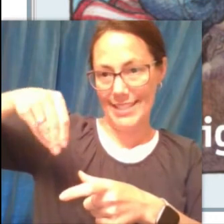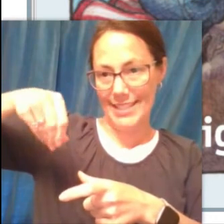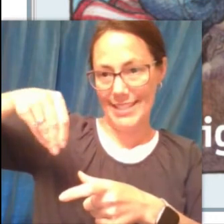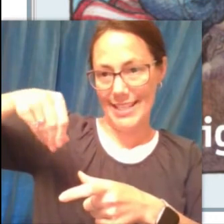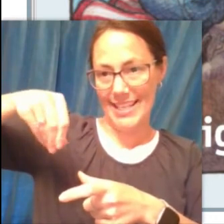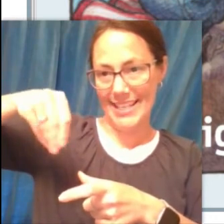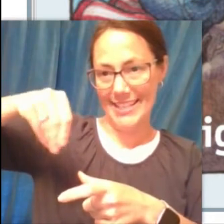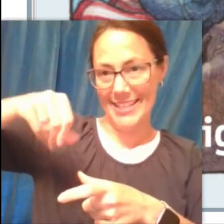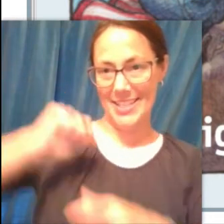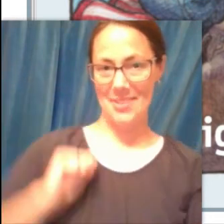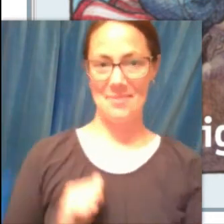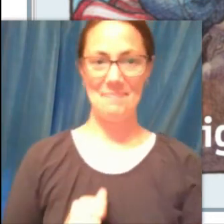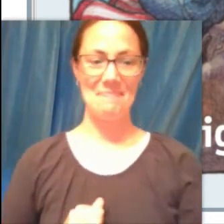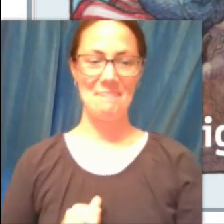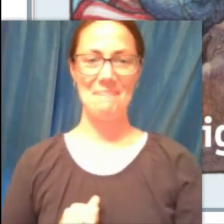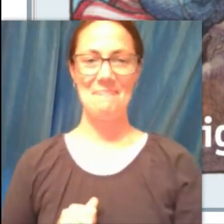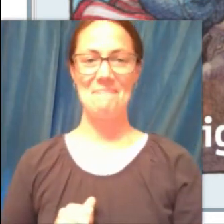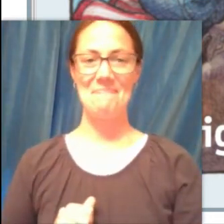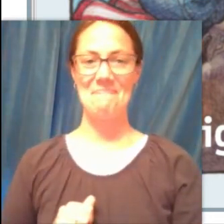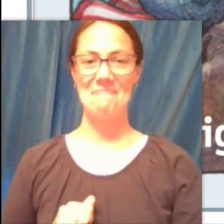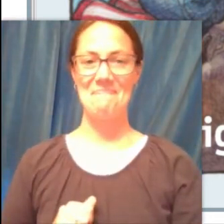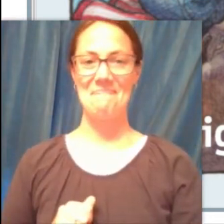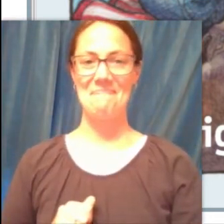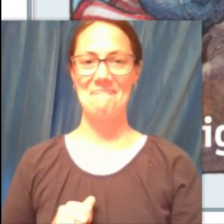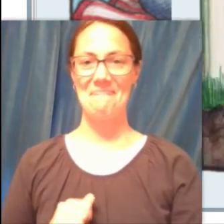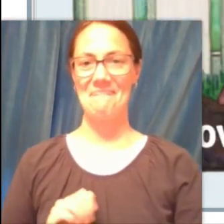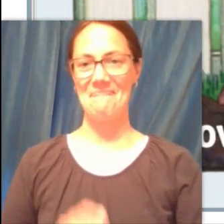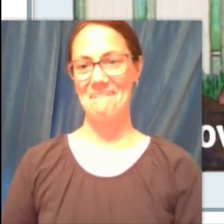Drops seeds.